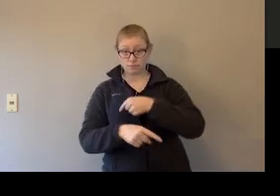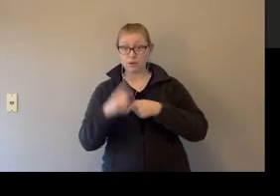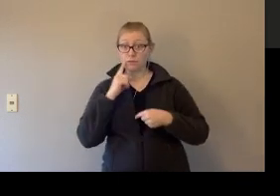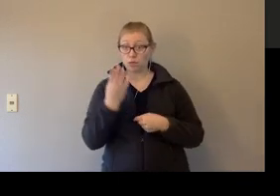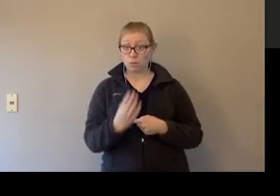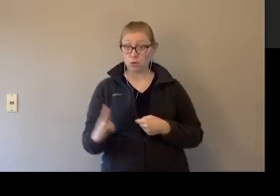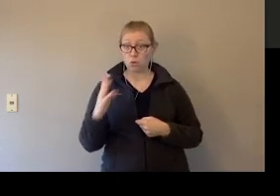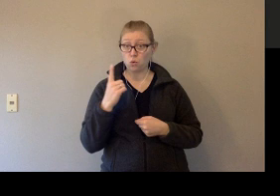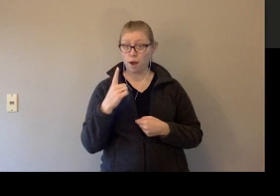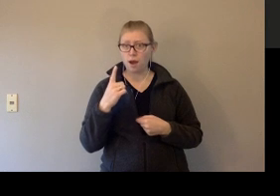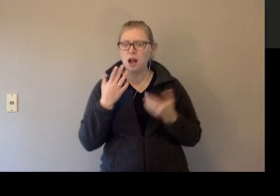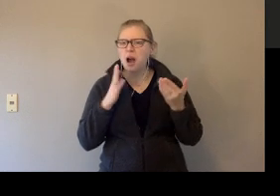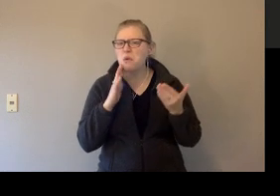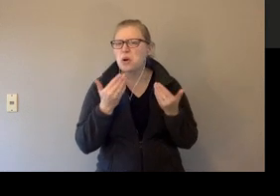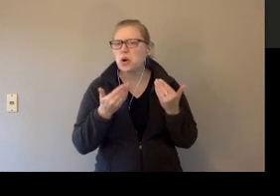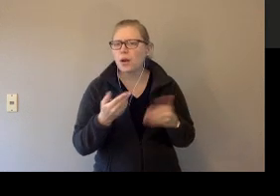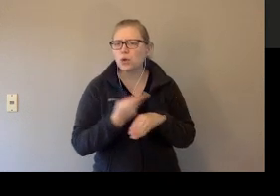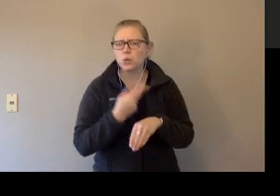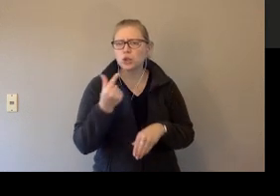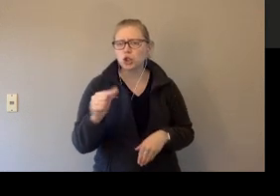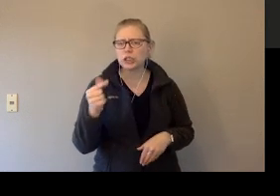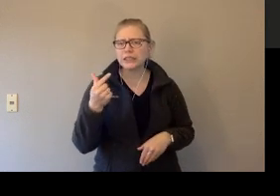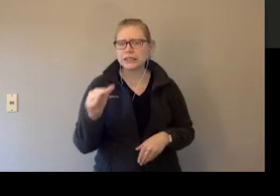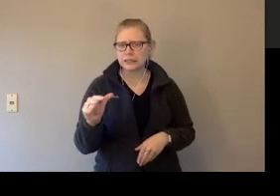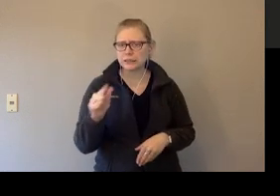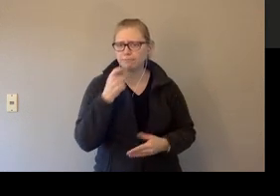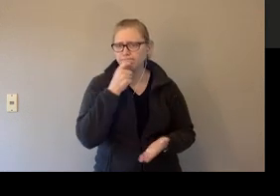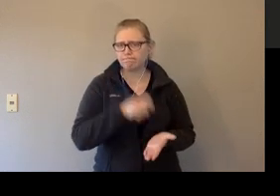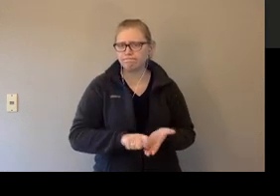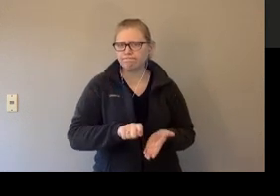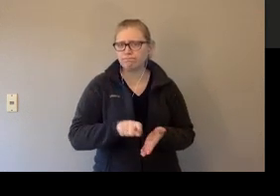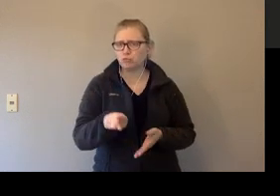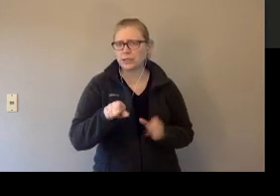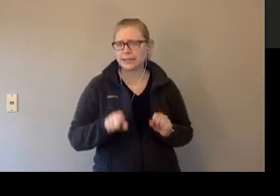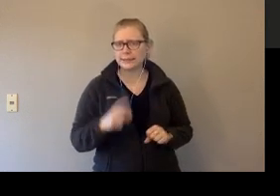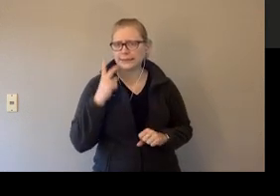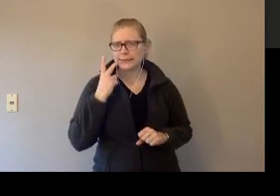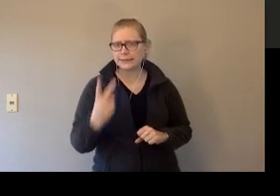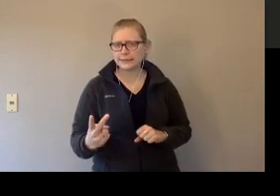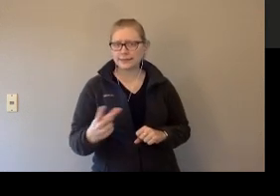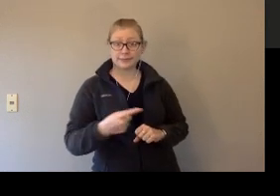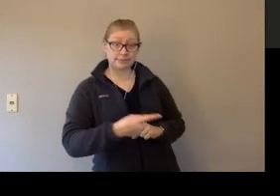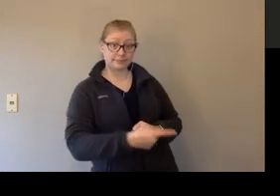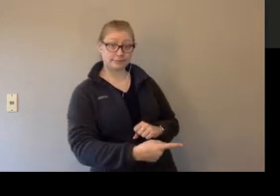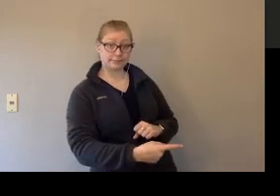a green pen here. And so I'm going to have